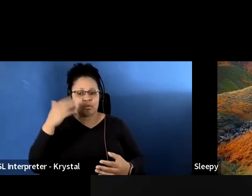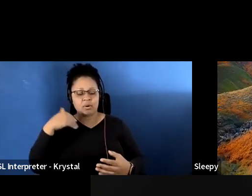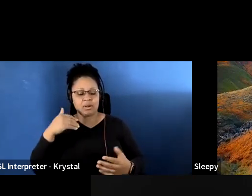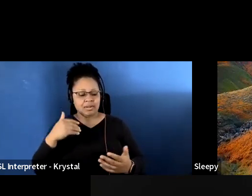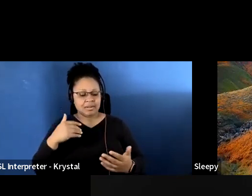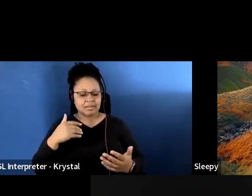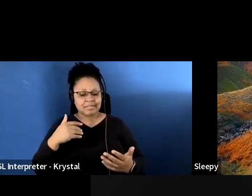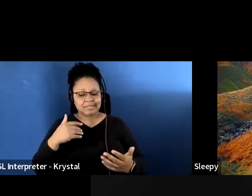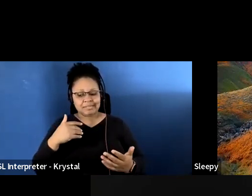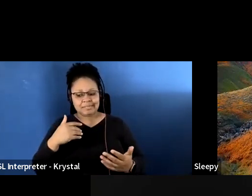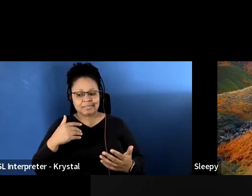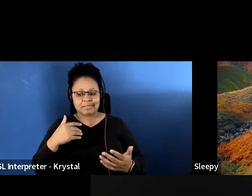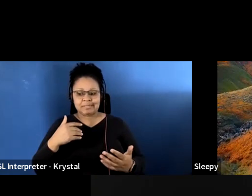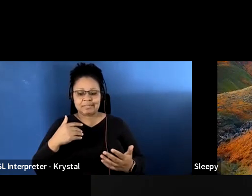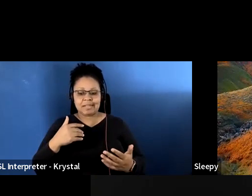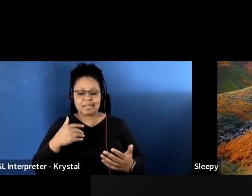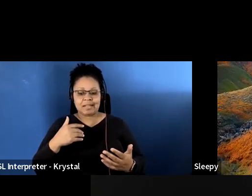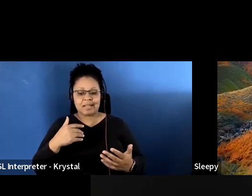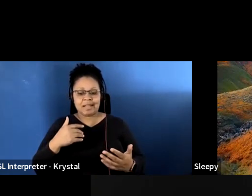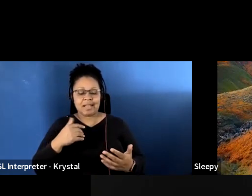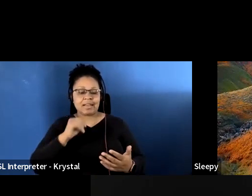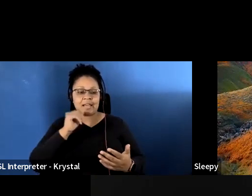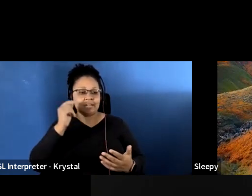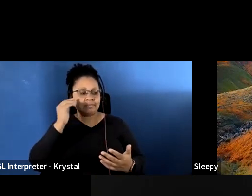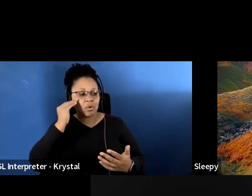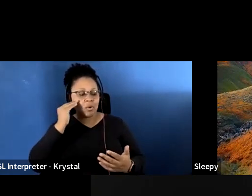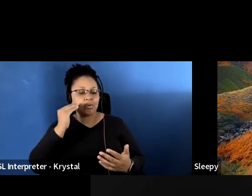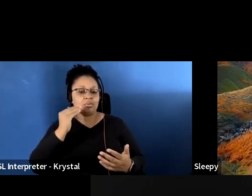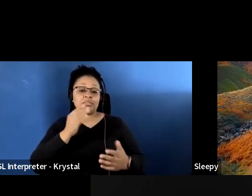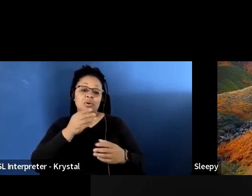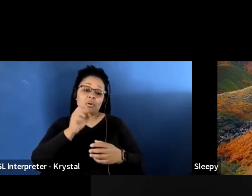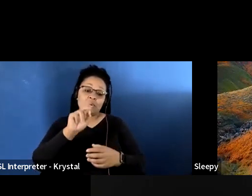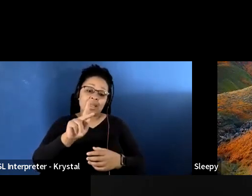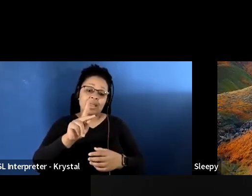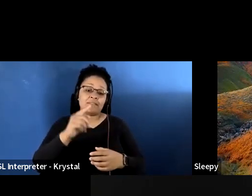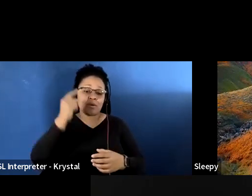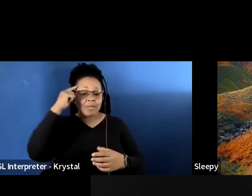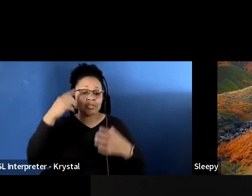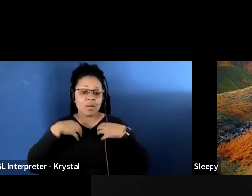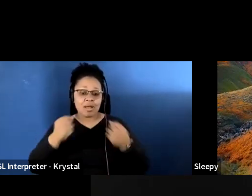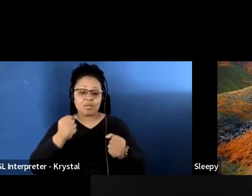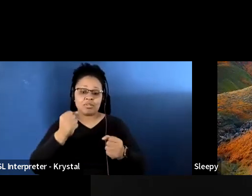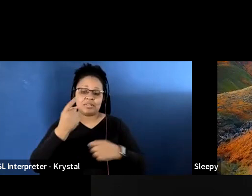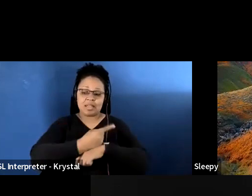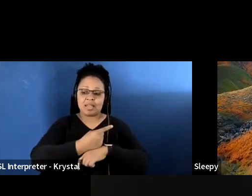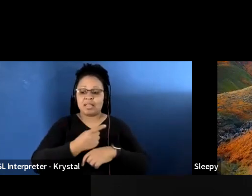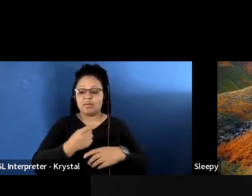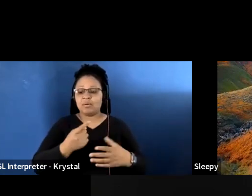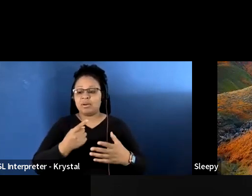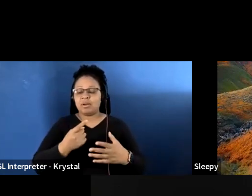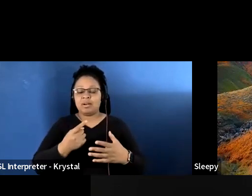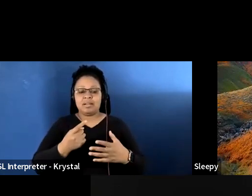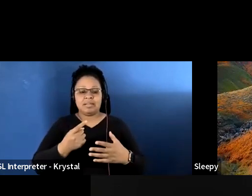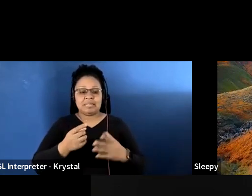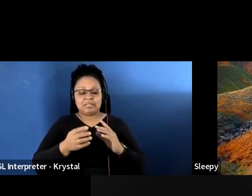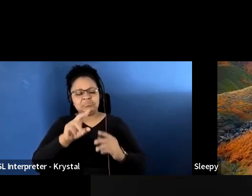that it's okay to take a mental health day, and it's okay to be like, no, I can't do this, because I